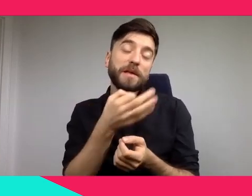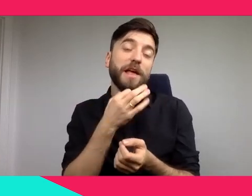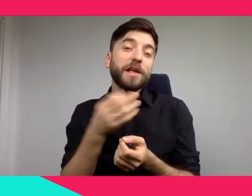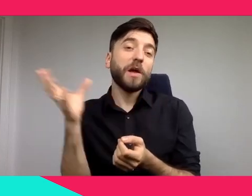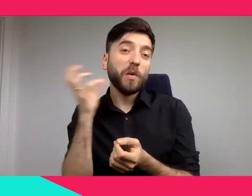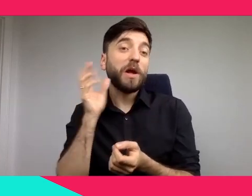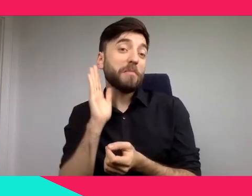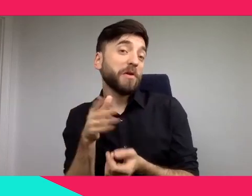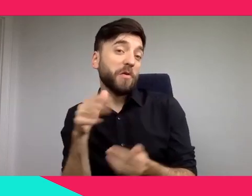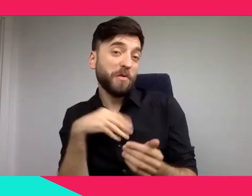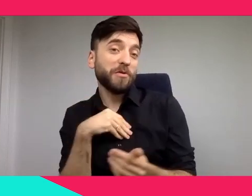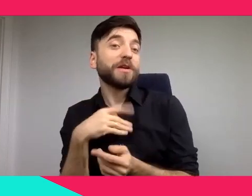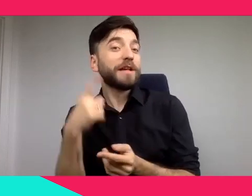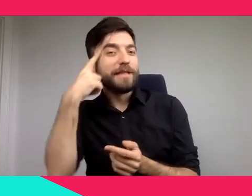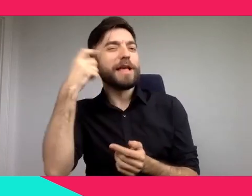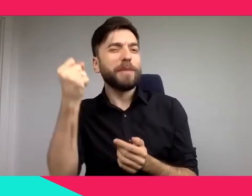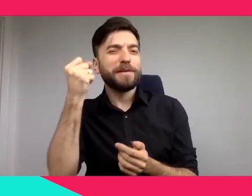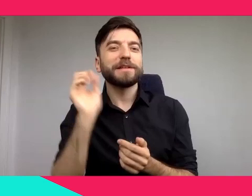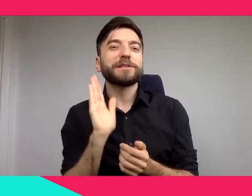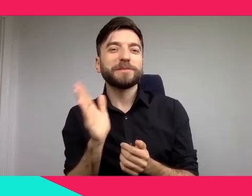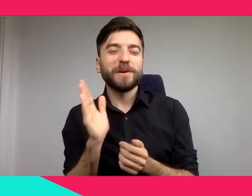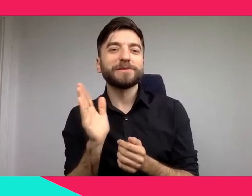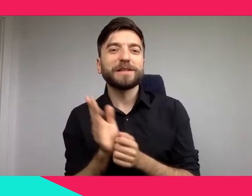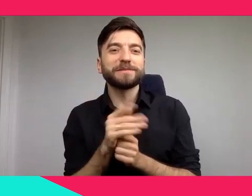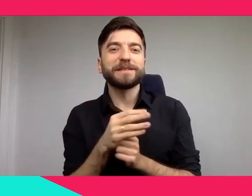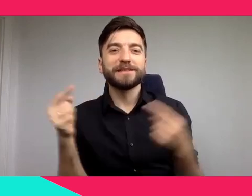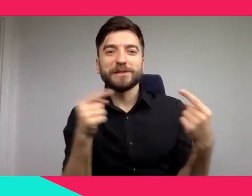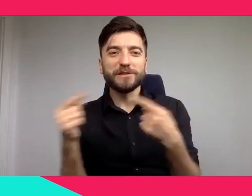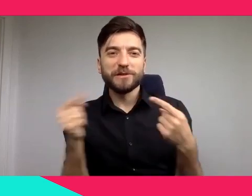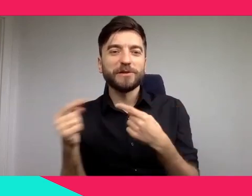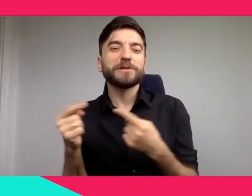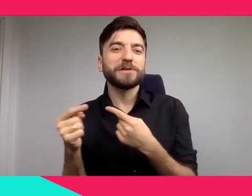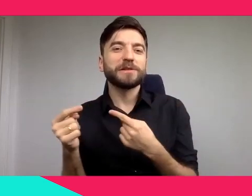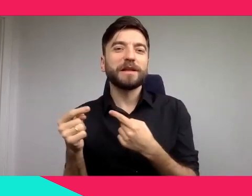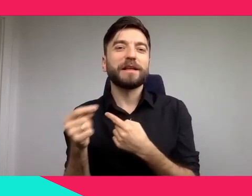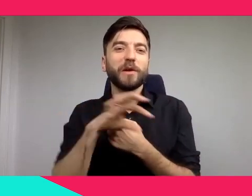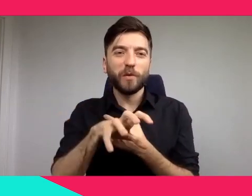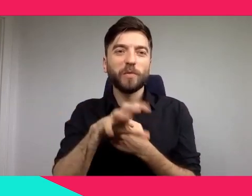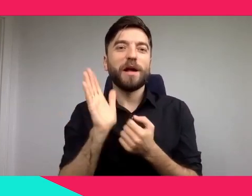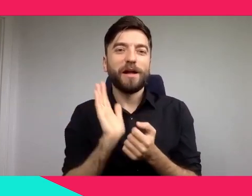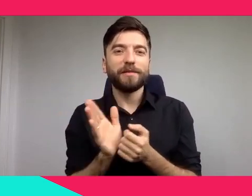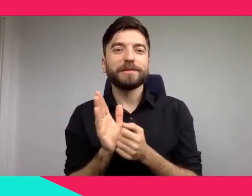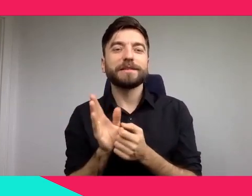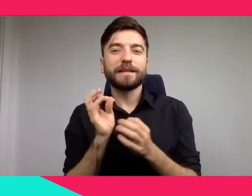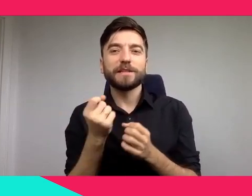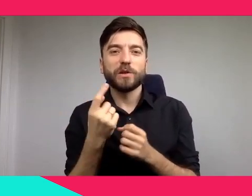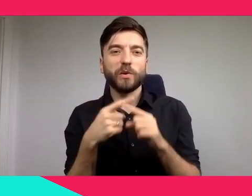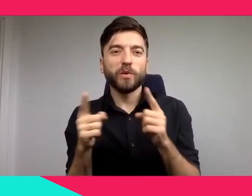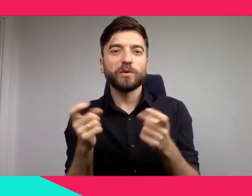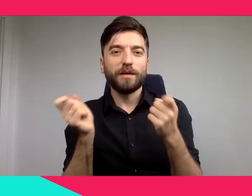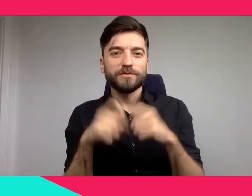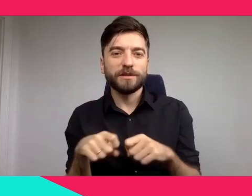And now we're gonna do a short break, and we're gonna start a panel discussion at noon, so in